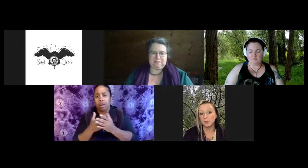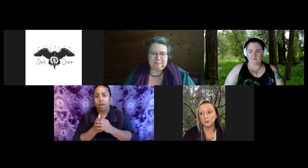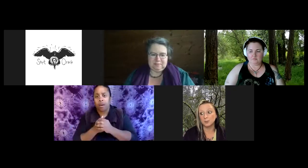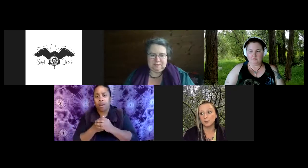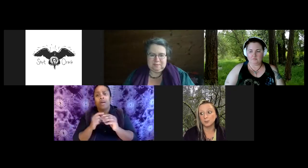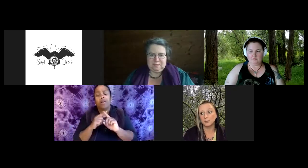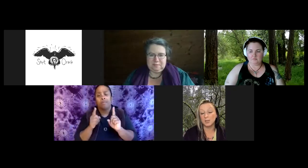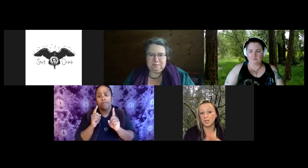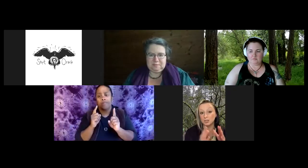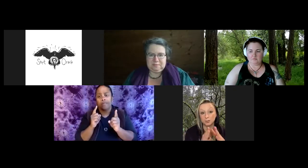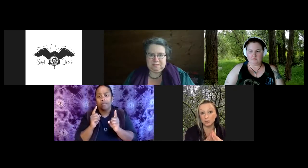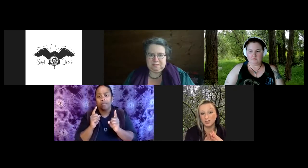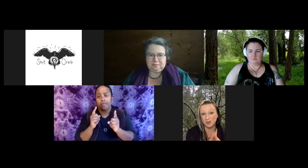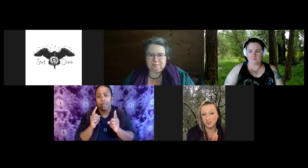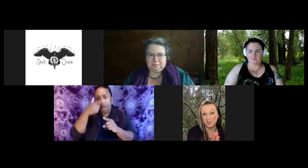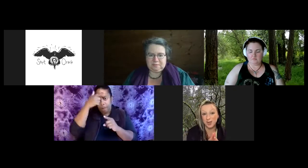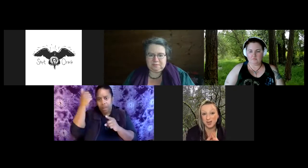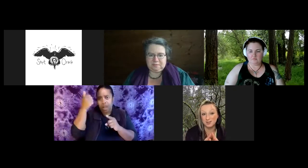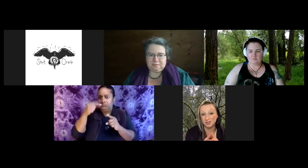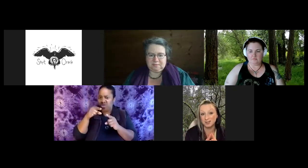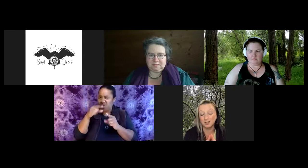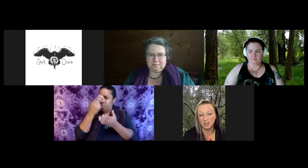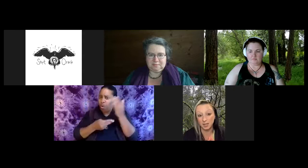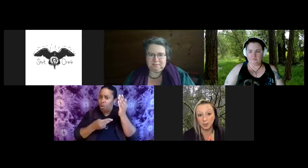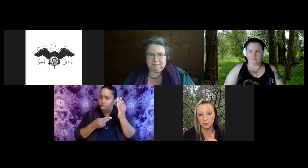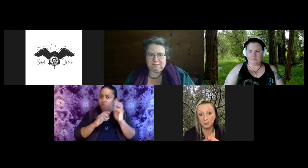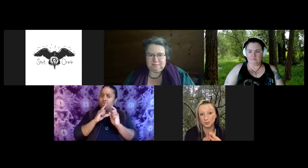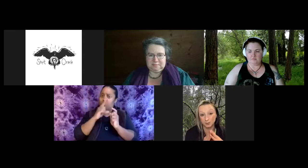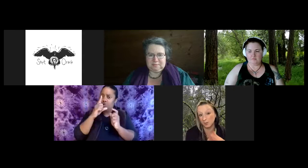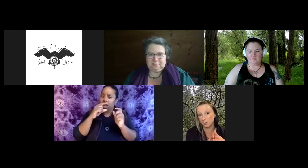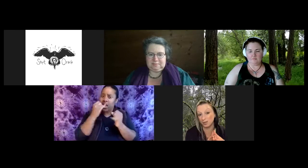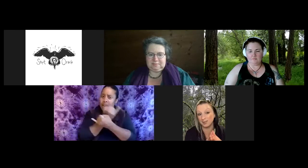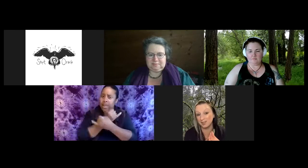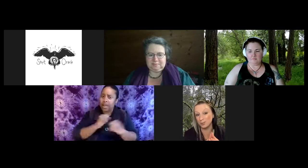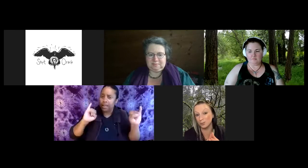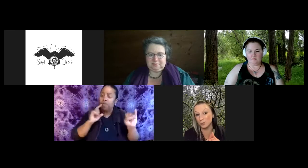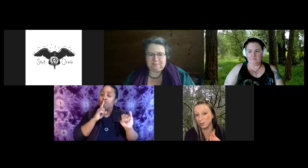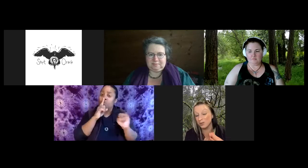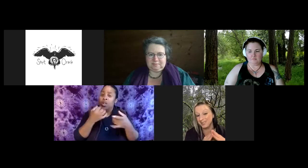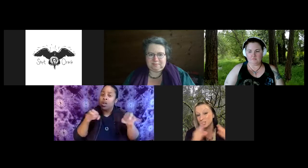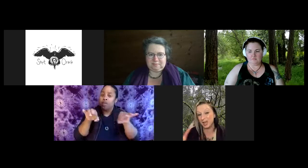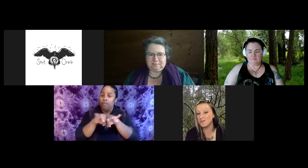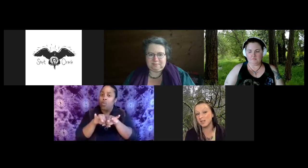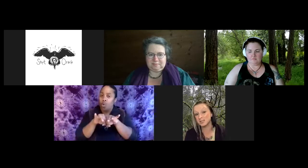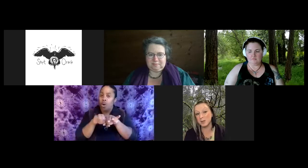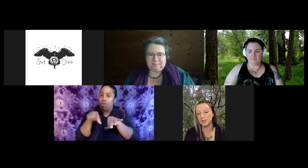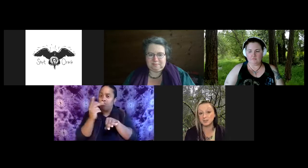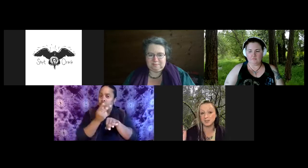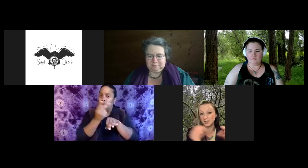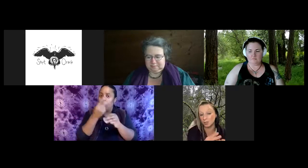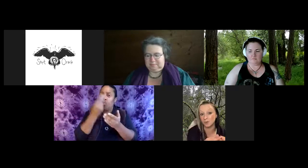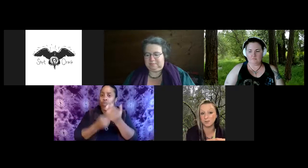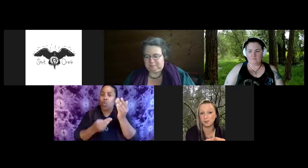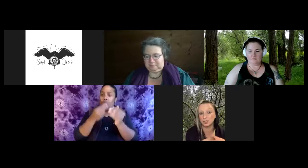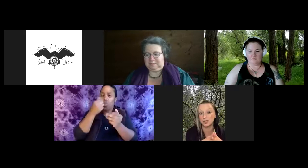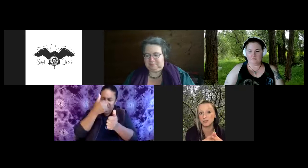But because you're both so independent, it's really important that you both each have that space